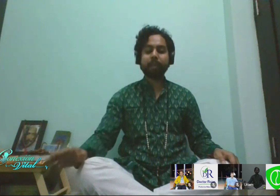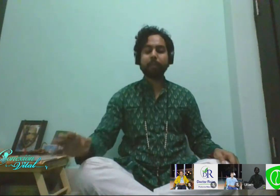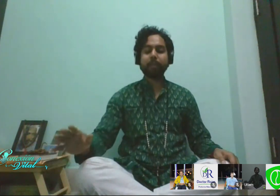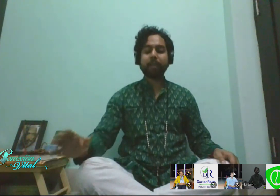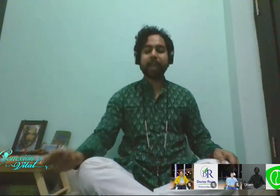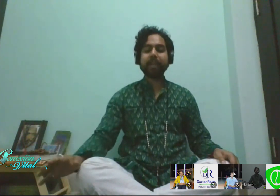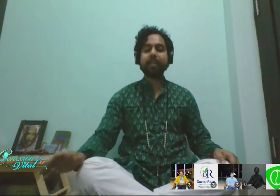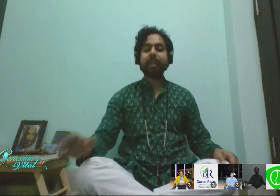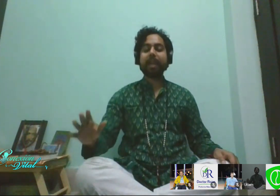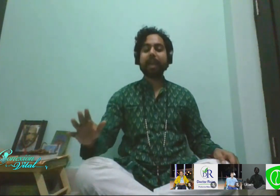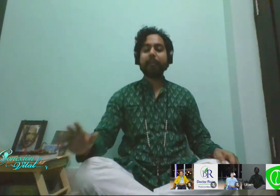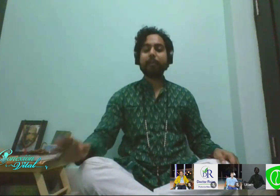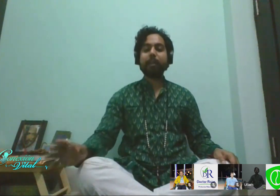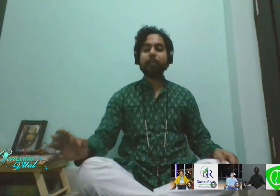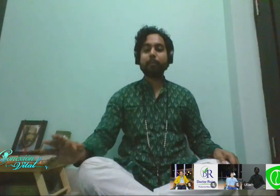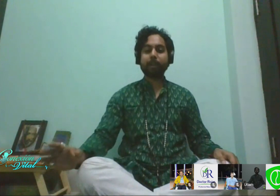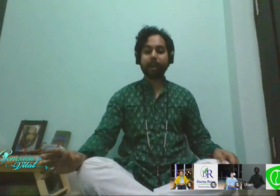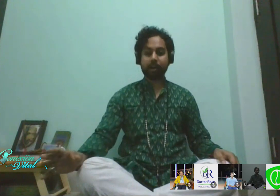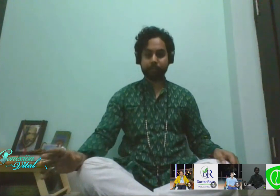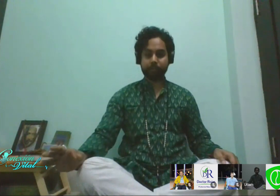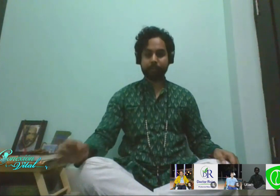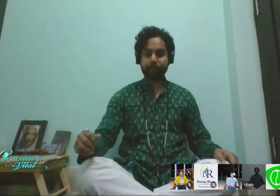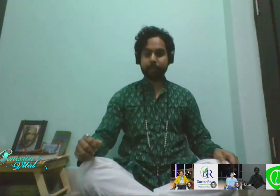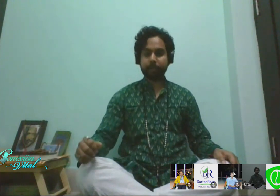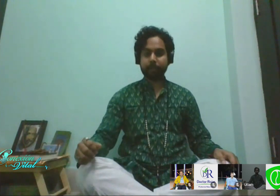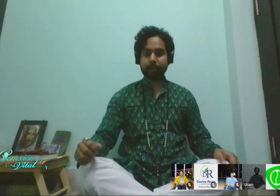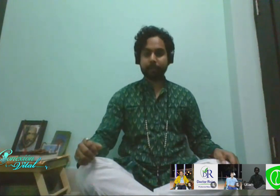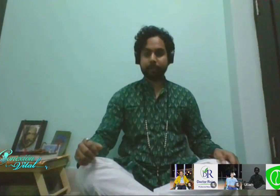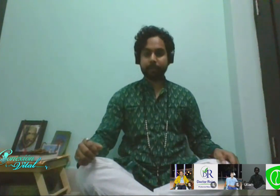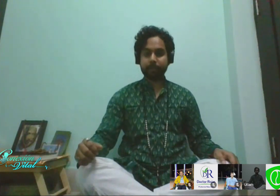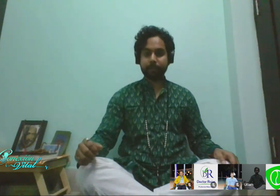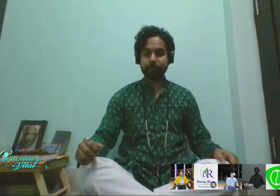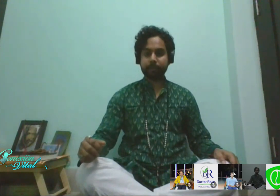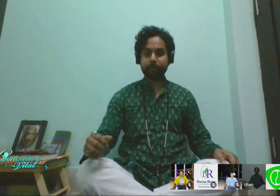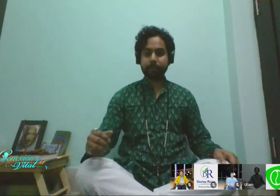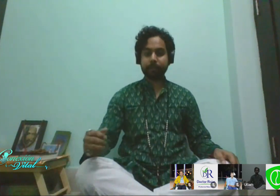becomes more and more relaxed and more calm.